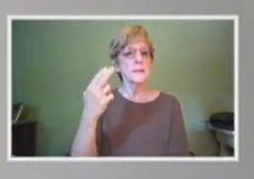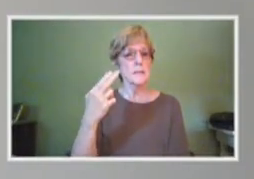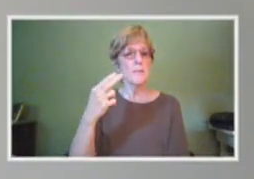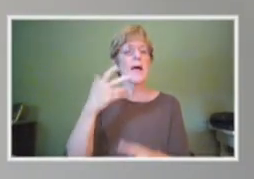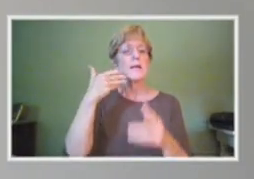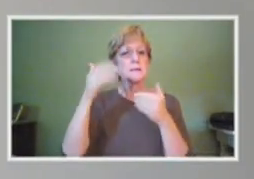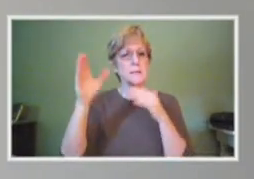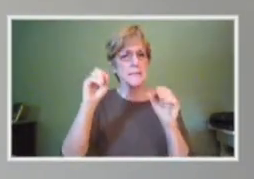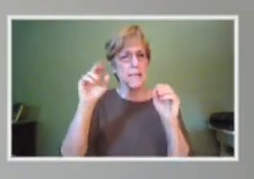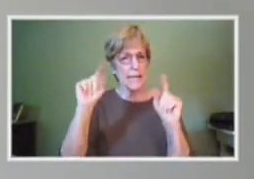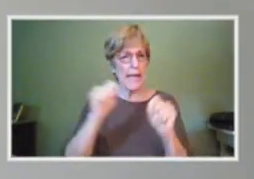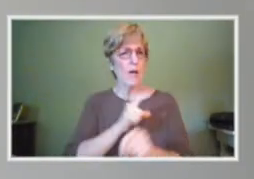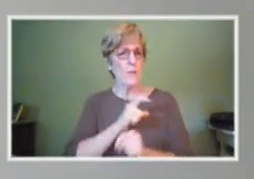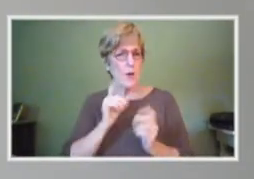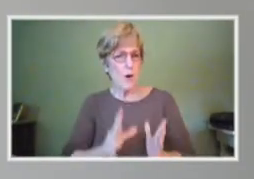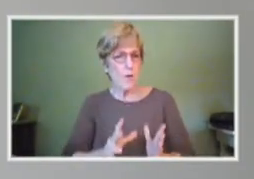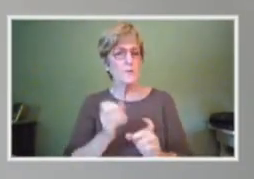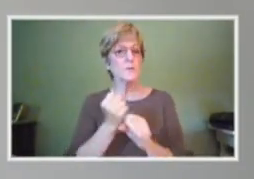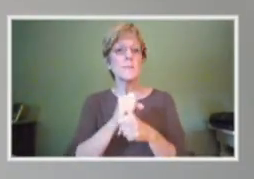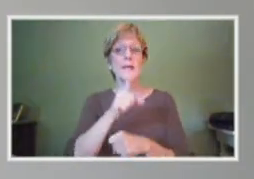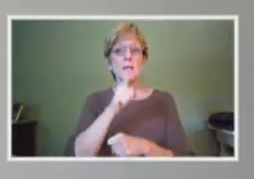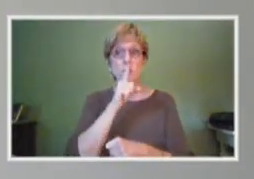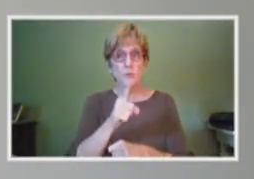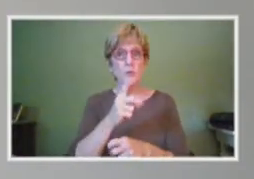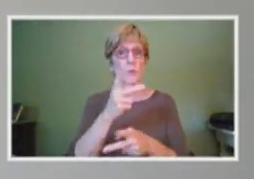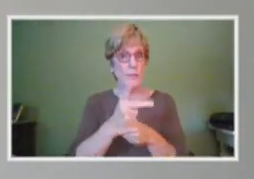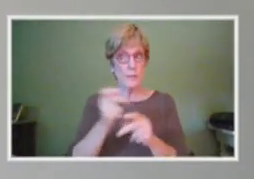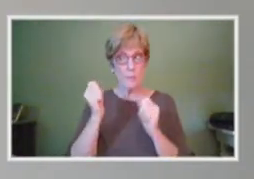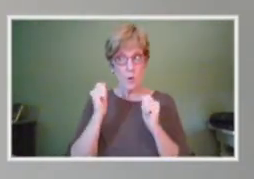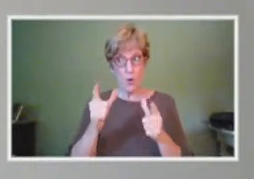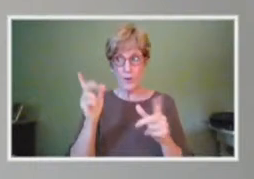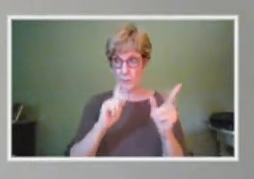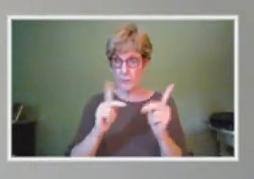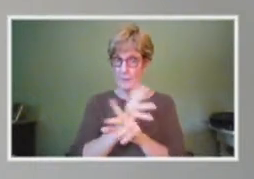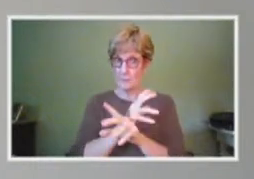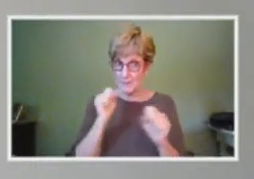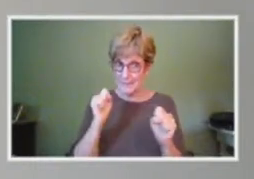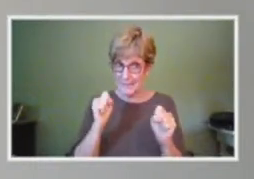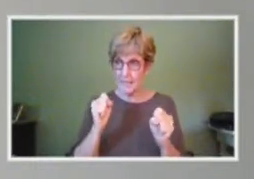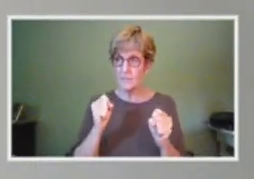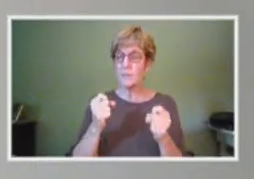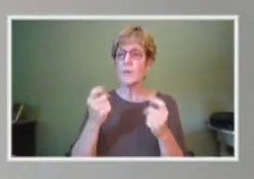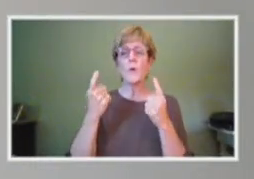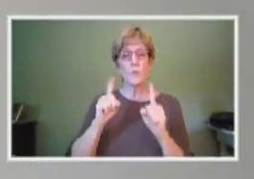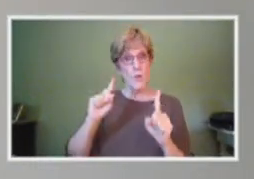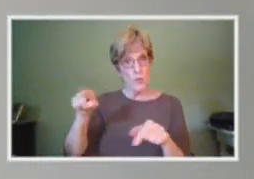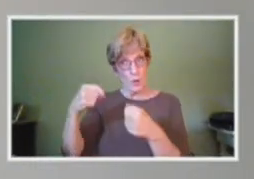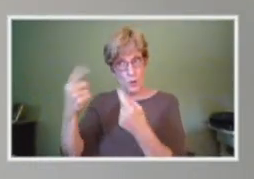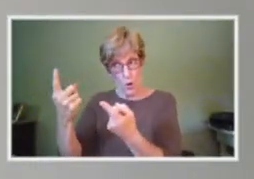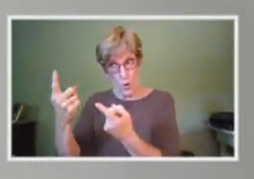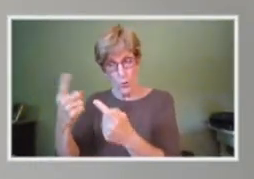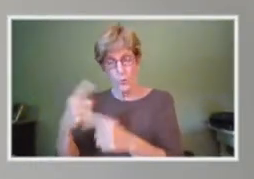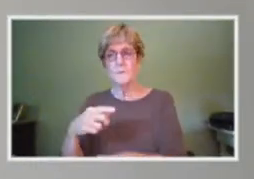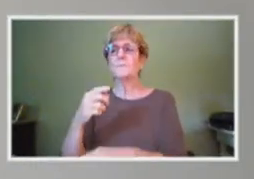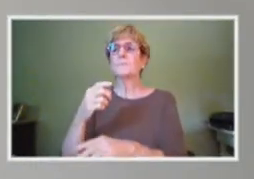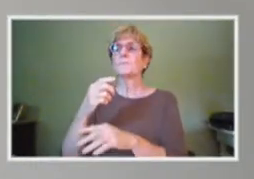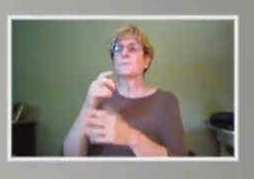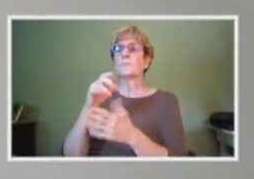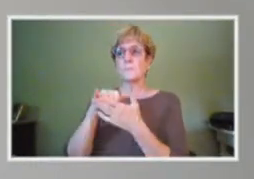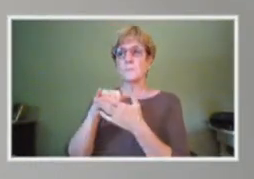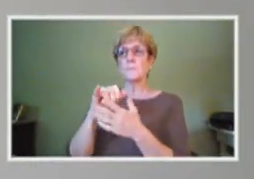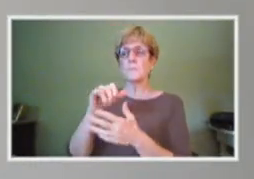some concerns. I want to make sure that we keep all of our people safe when they do respond to these. So we have to make sure that they are going